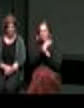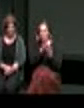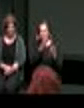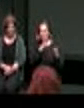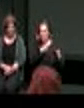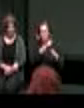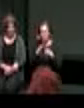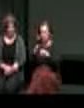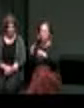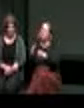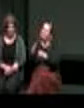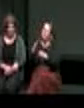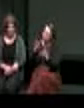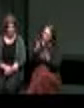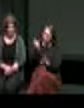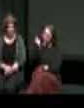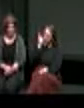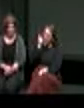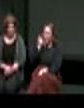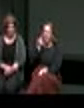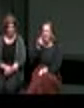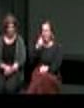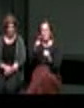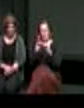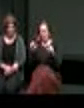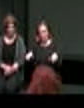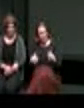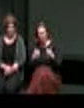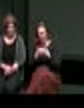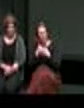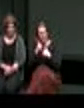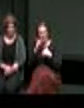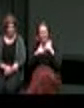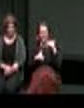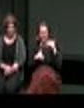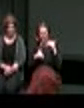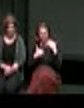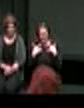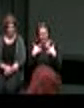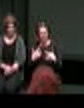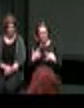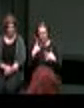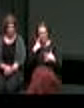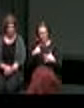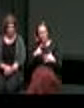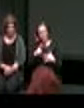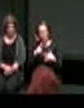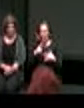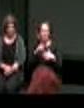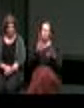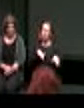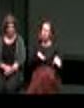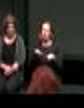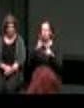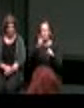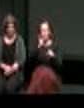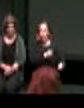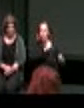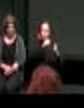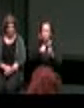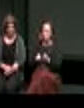river, albeit a little more challenging than you would normally have for a canoe ride. It is